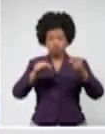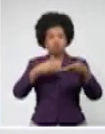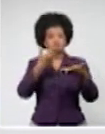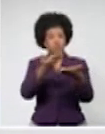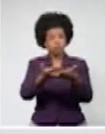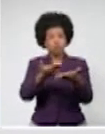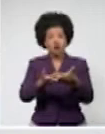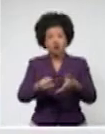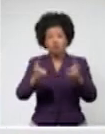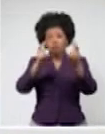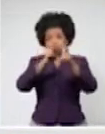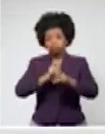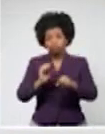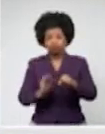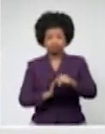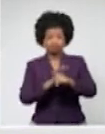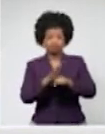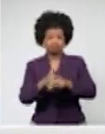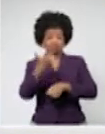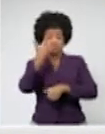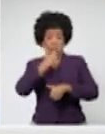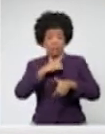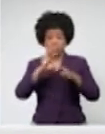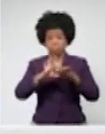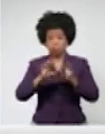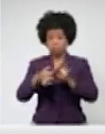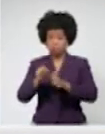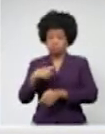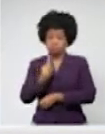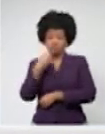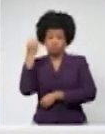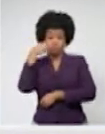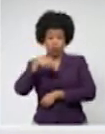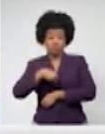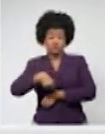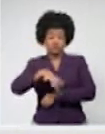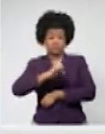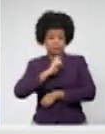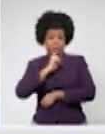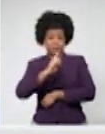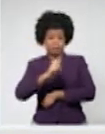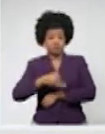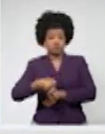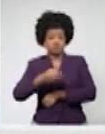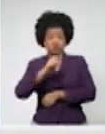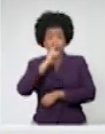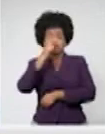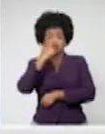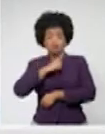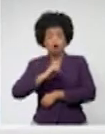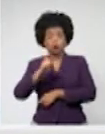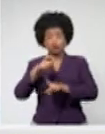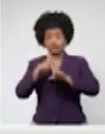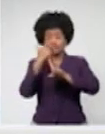situation, 632 samples were studied. In Havana province, a higher number,